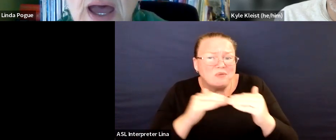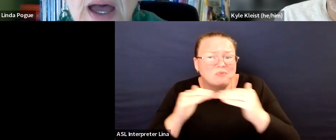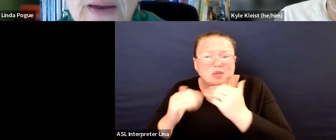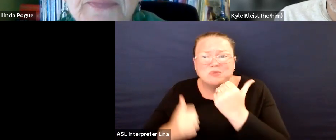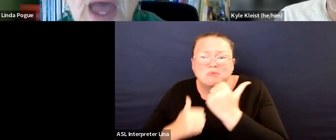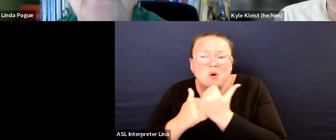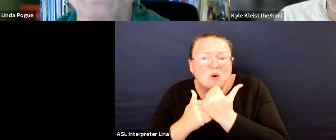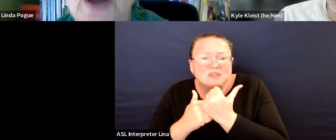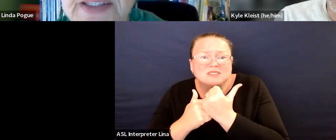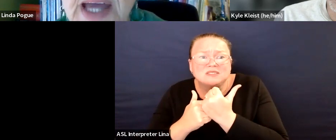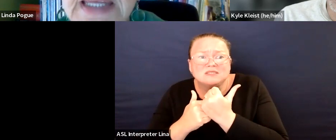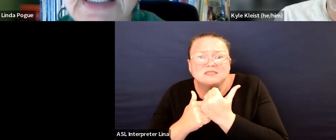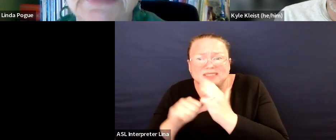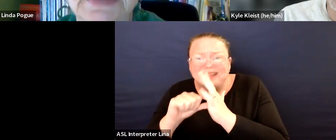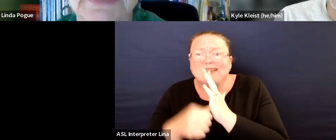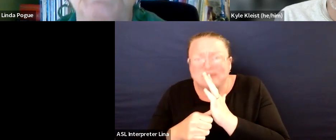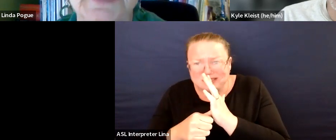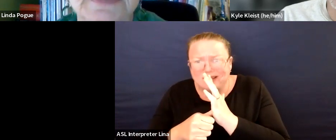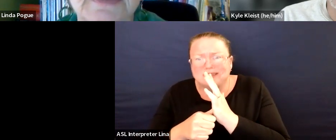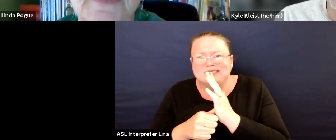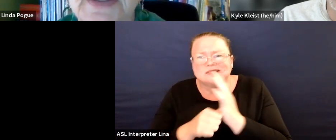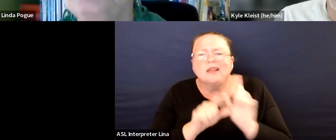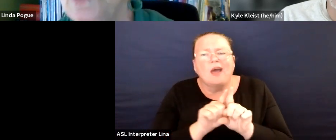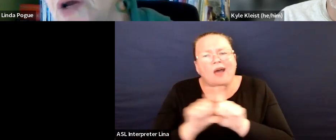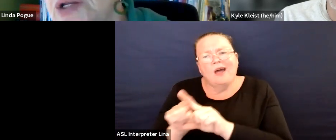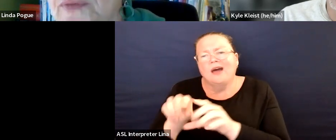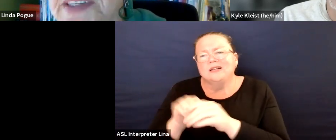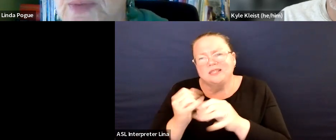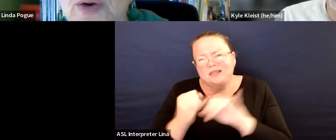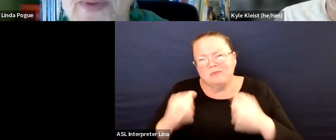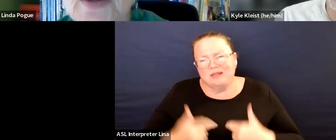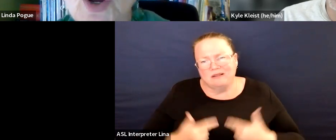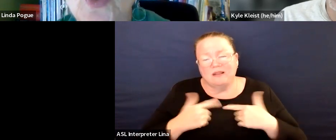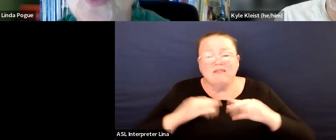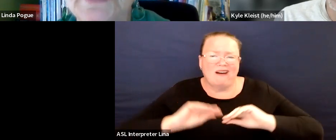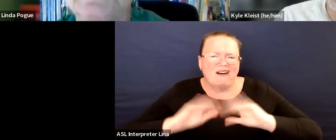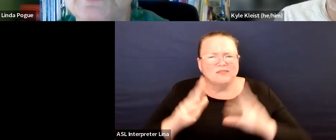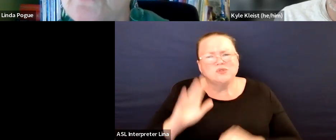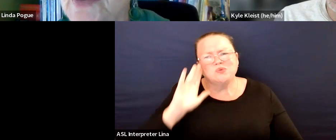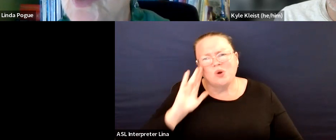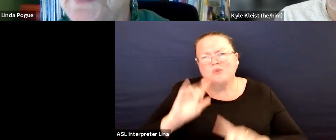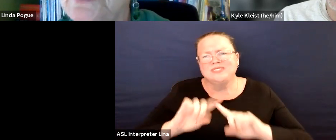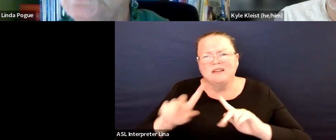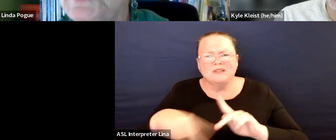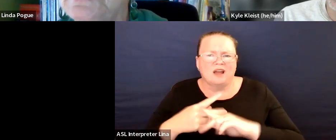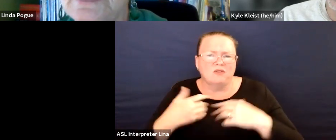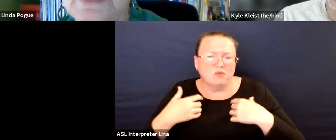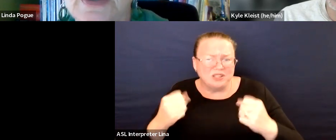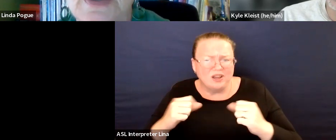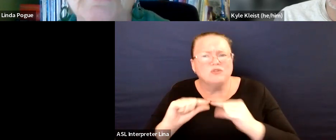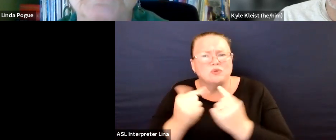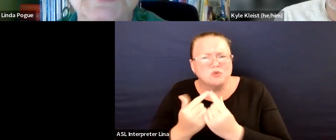is emphasized as it is in independent living. But, you know, obviously we know about all kinds of recovery groups that use